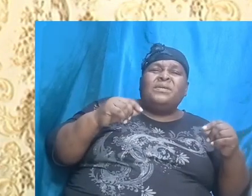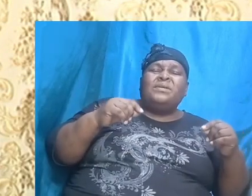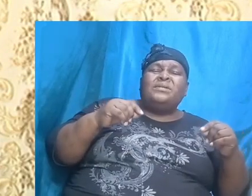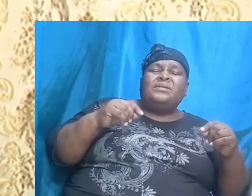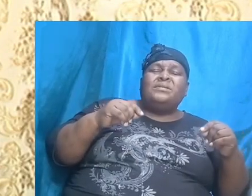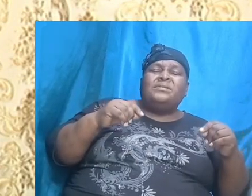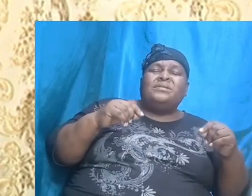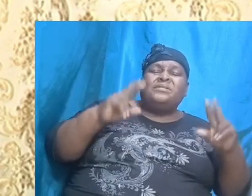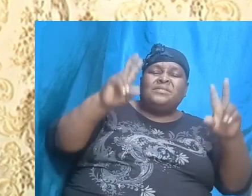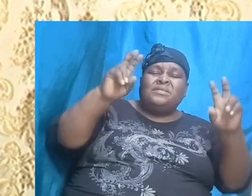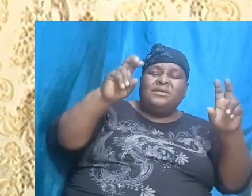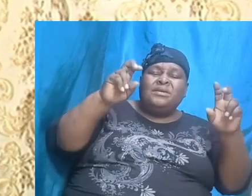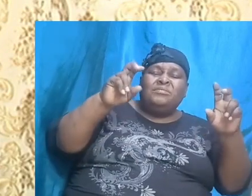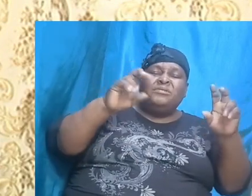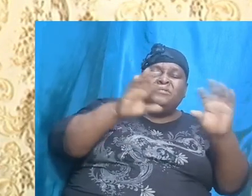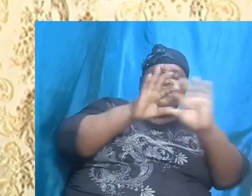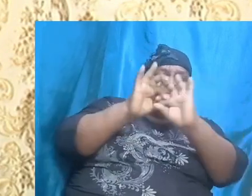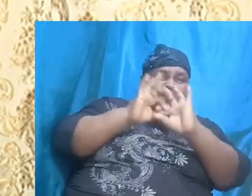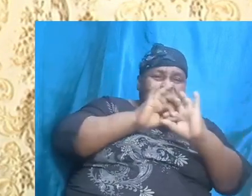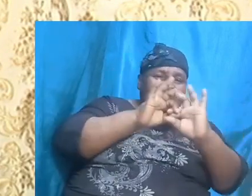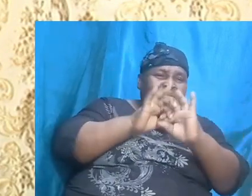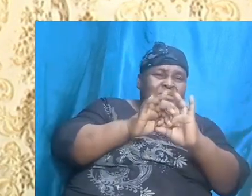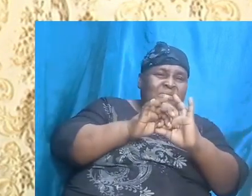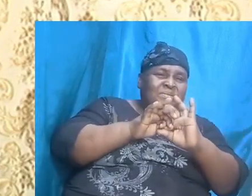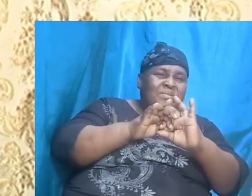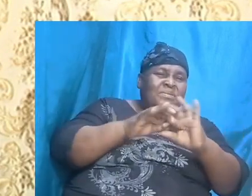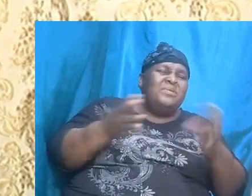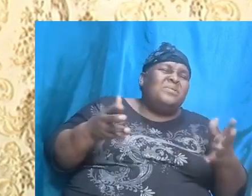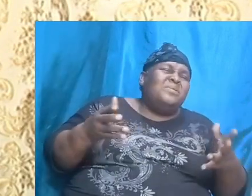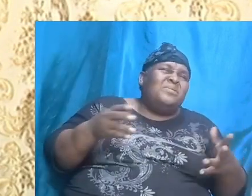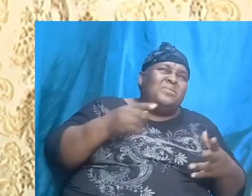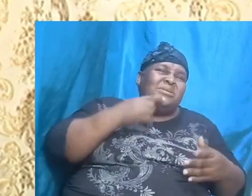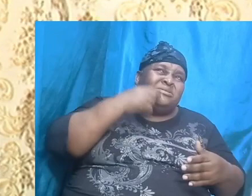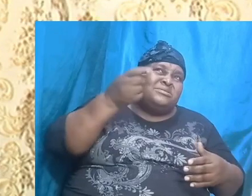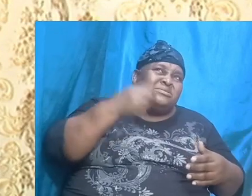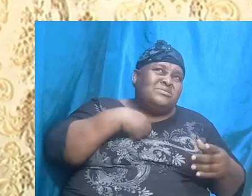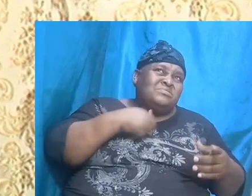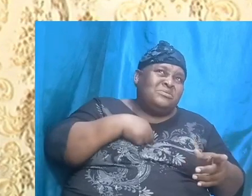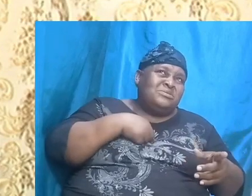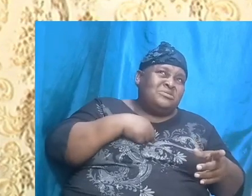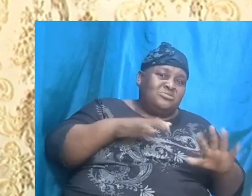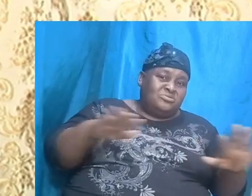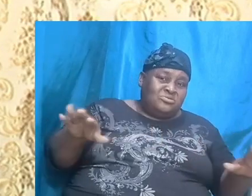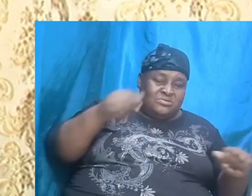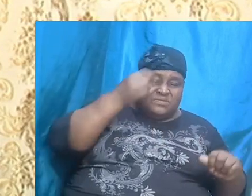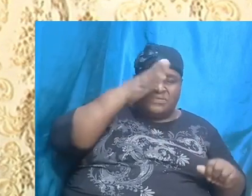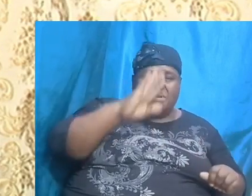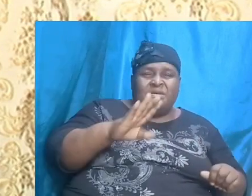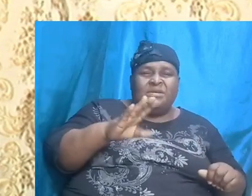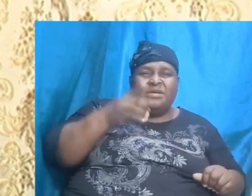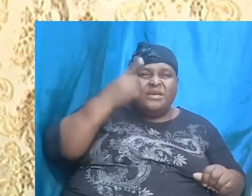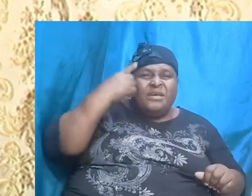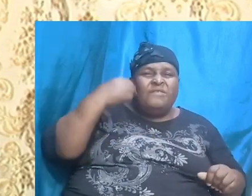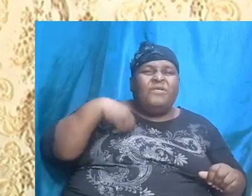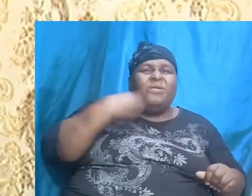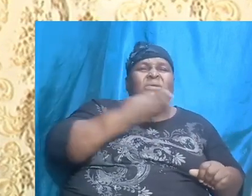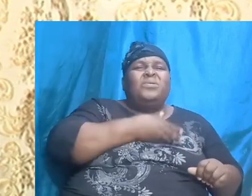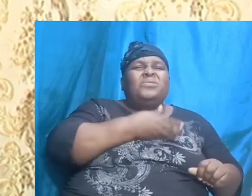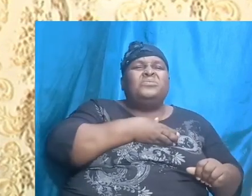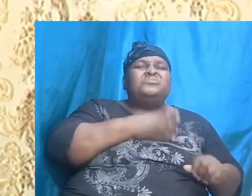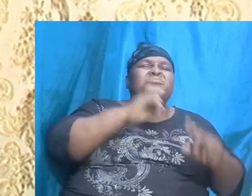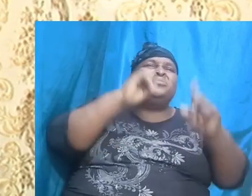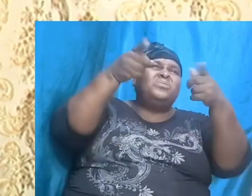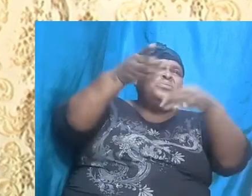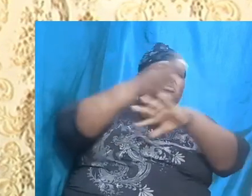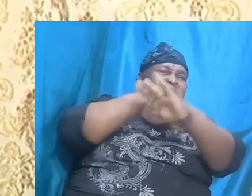unity. Now, what that says to me as a child of God, brethren, is that in order for us to make it up into the kingdom,